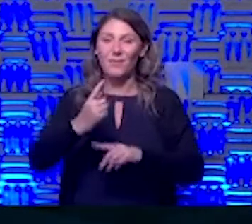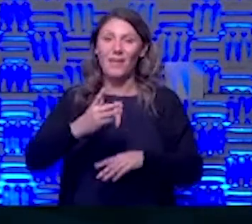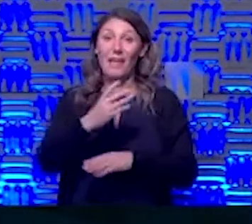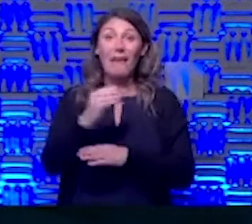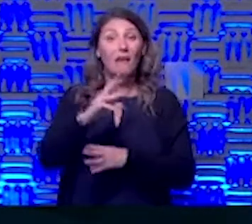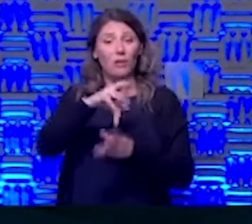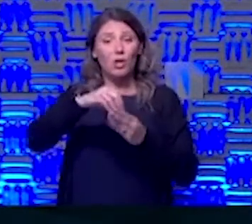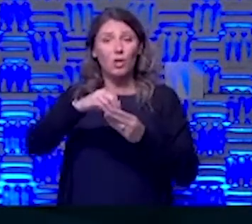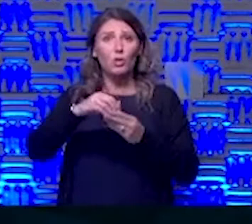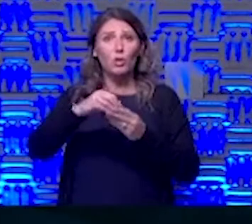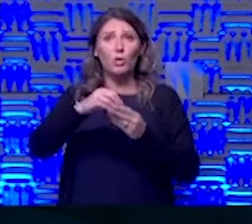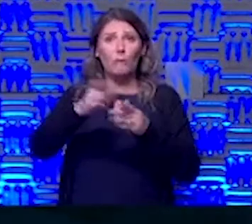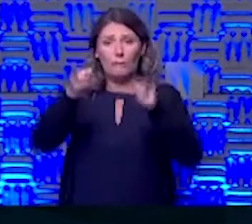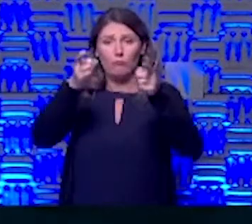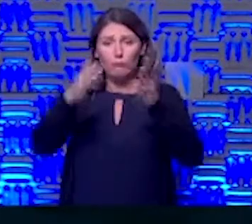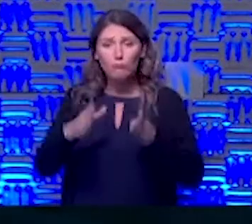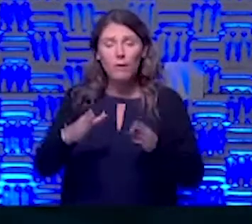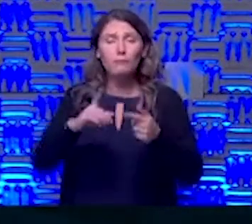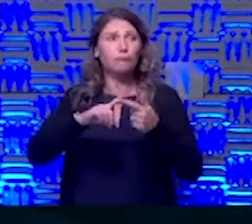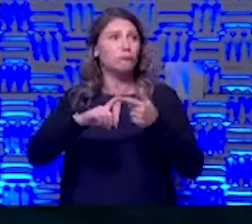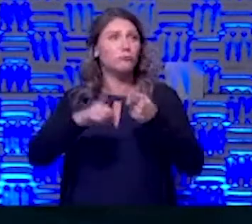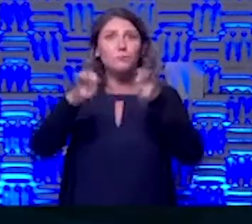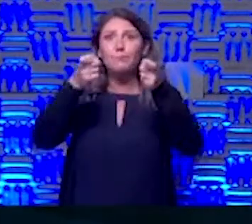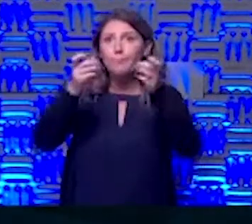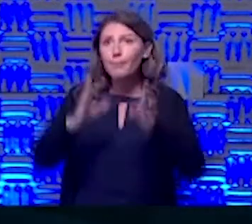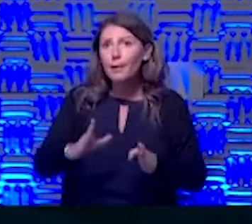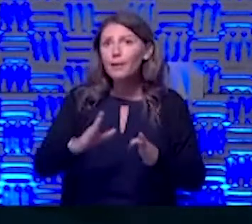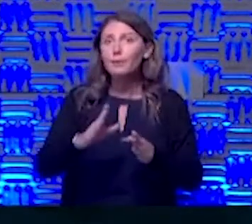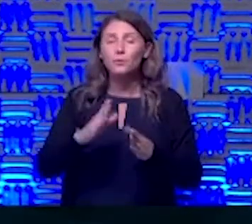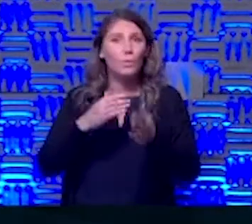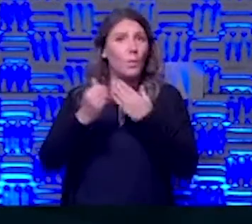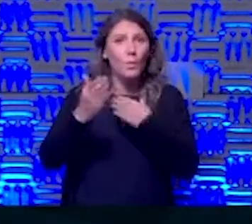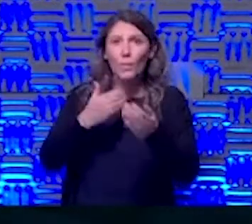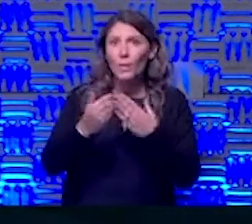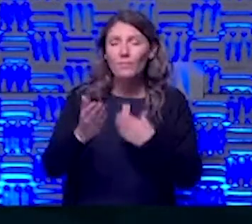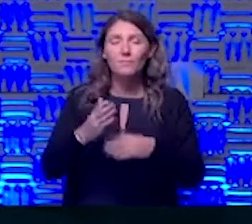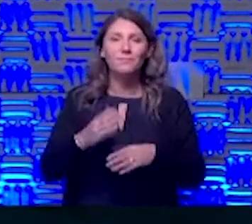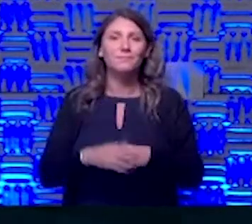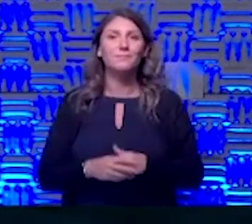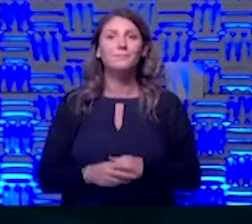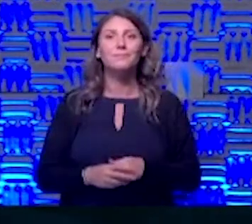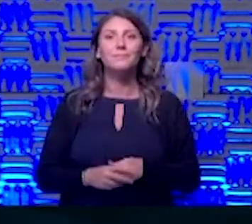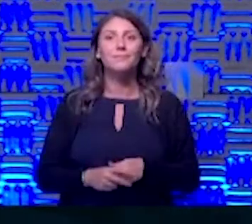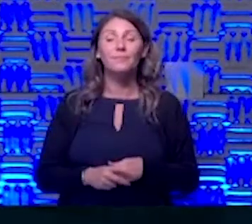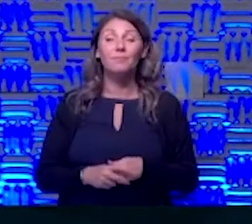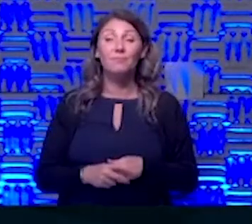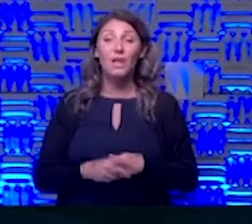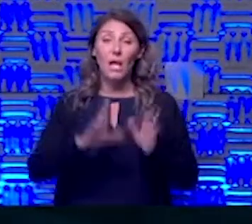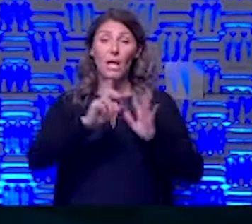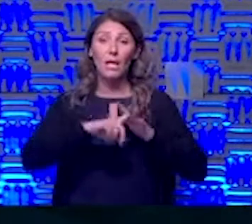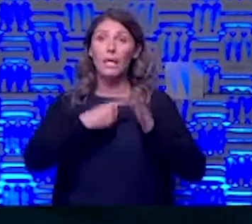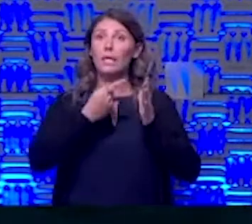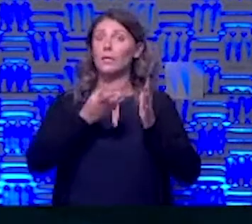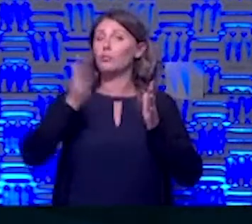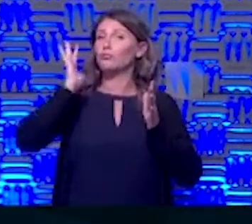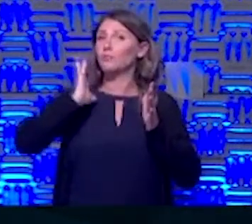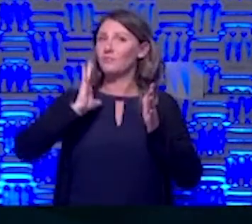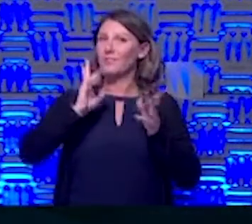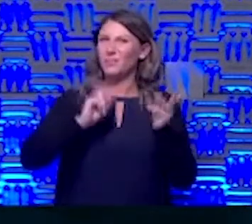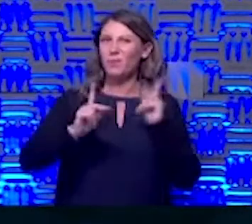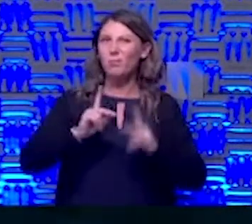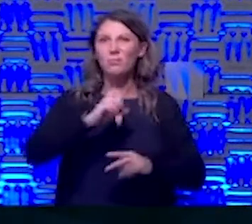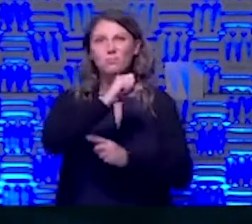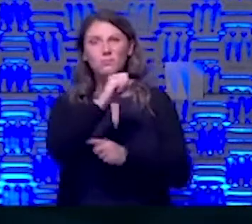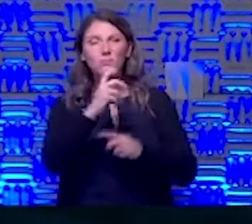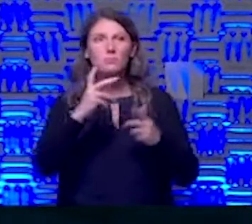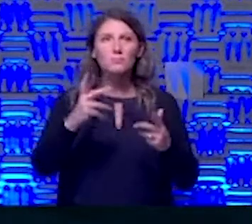the directors and managers and whoever. And we initially had some pushback when we